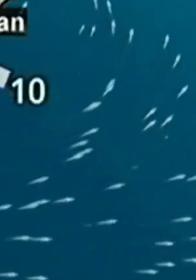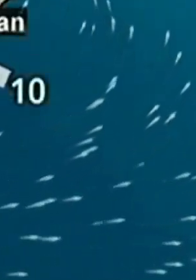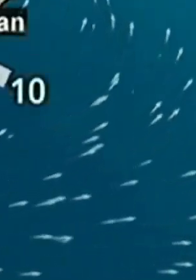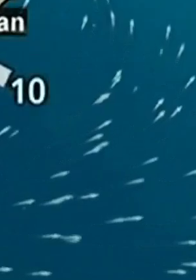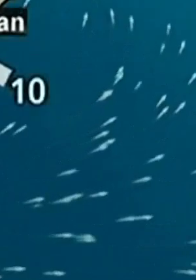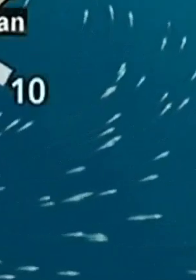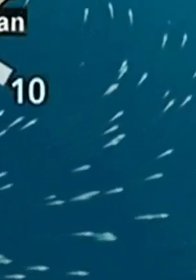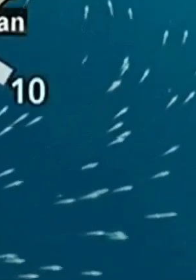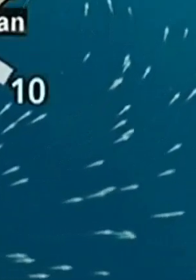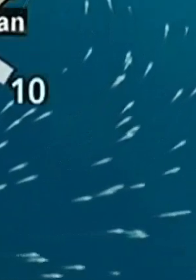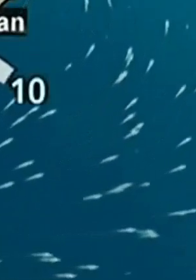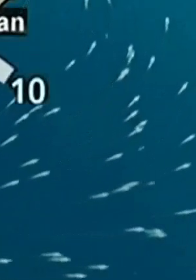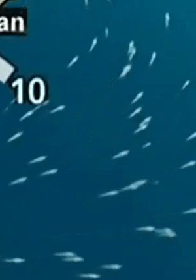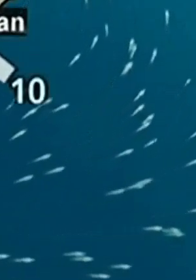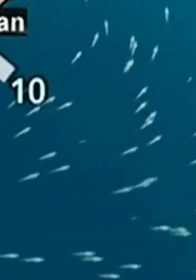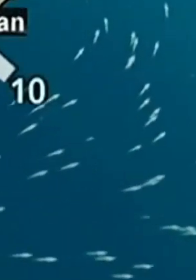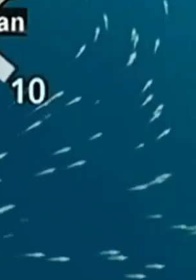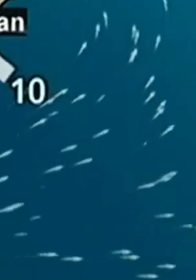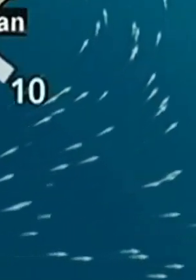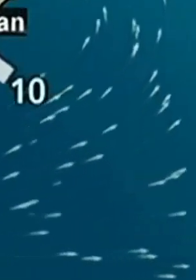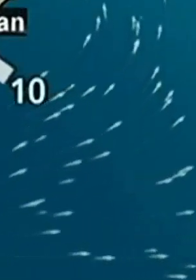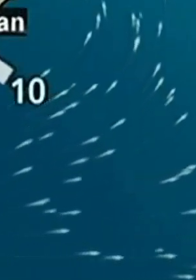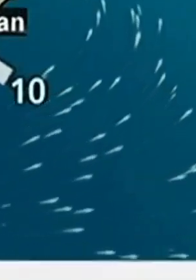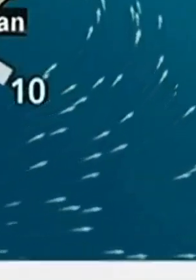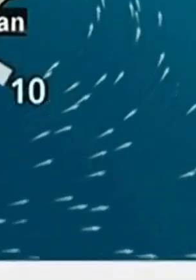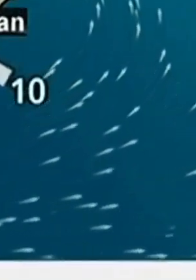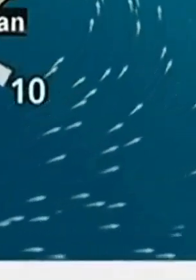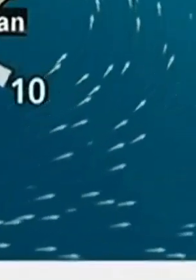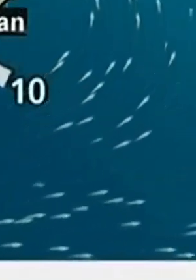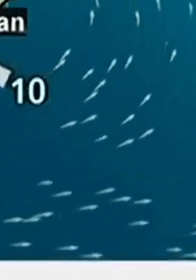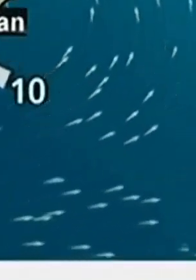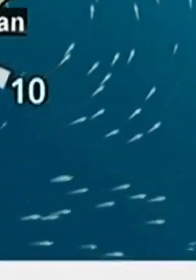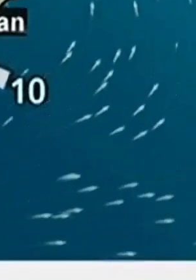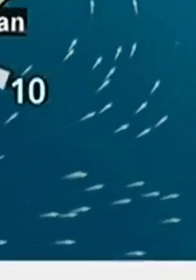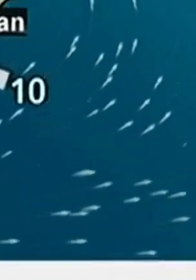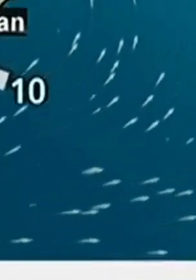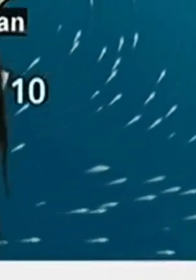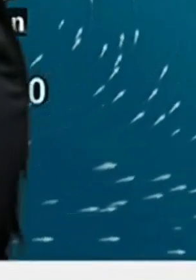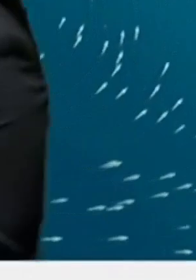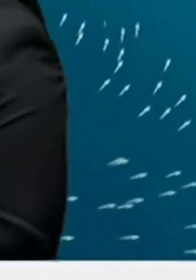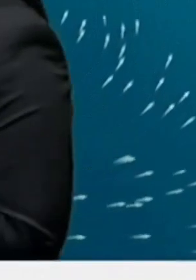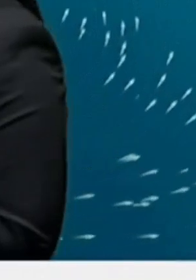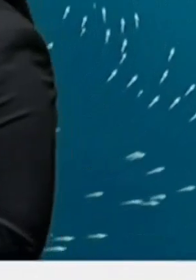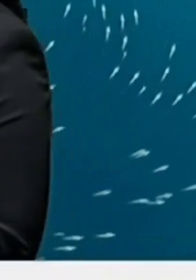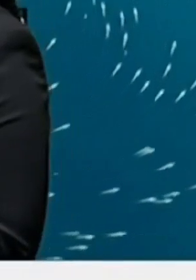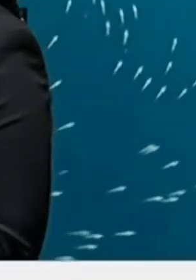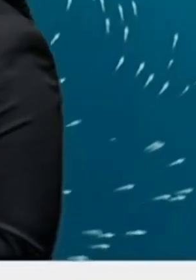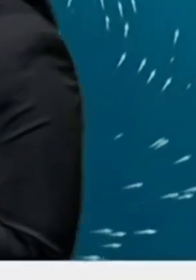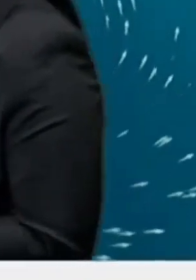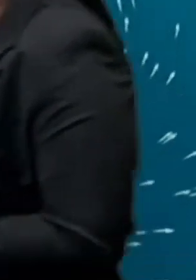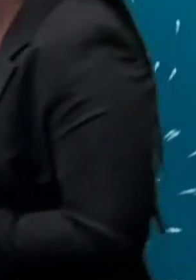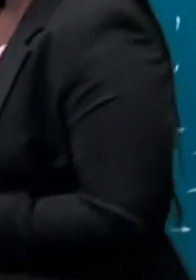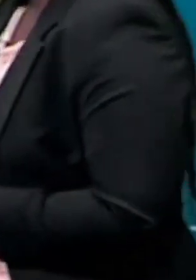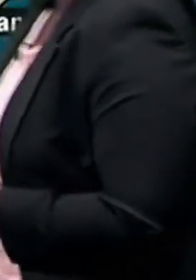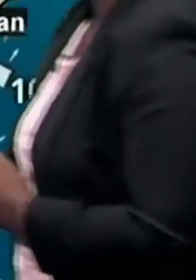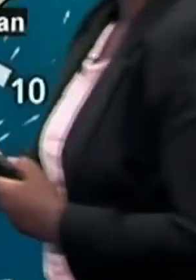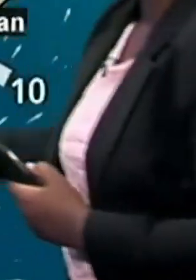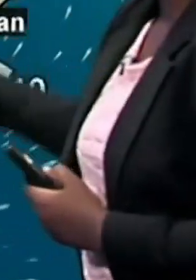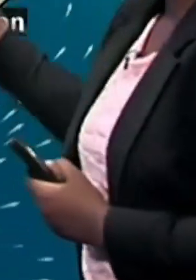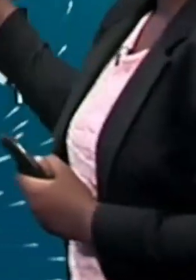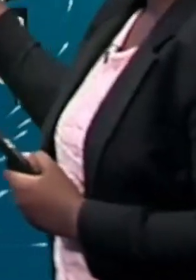ke go lebogile mmusi mme mogaetsho madume a re bone ponela pele ya maemo a bosa mo bosegong jo ga mmogo le mo tsatsing la ka moso go bontsha fa go tla bo go bulegile go ralala diporofense